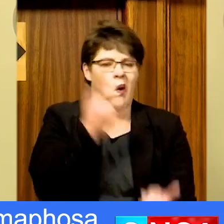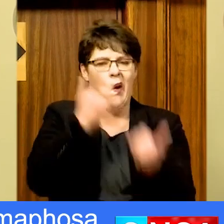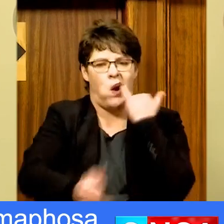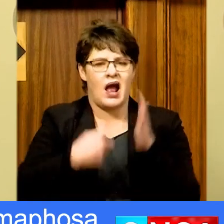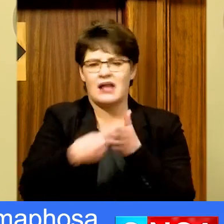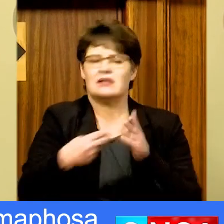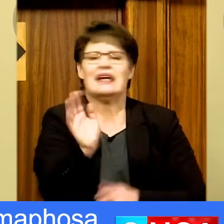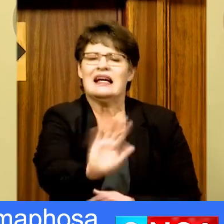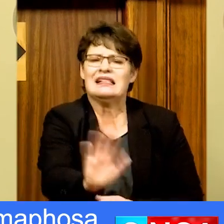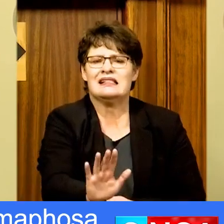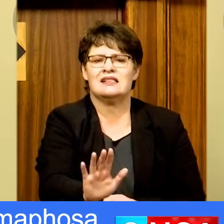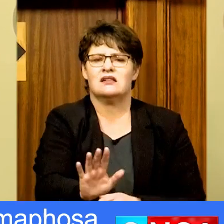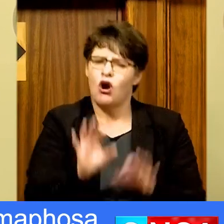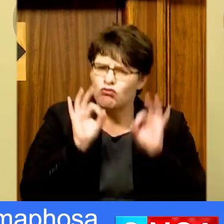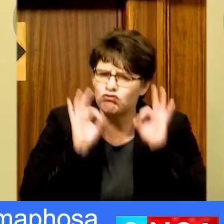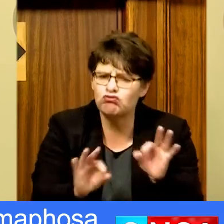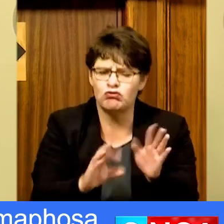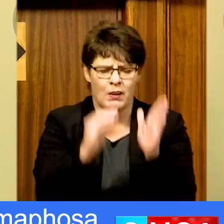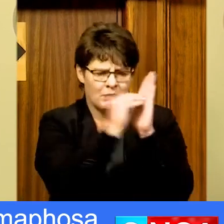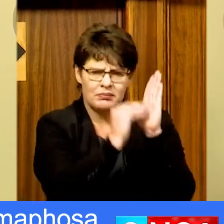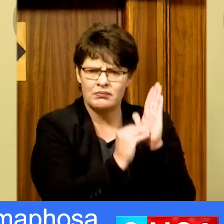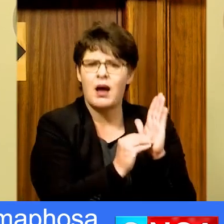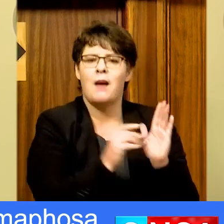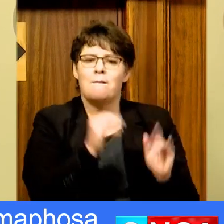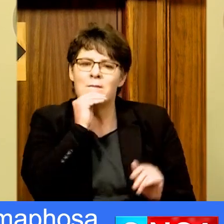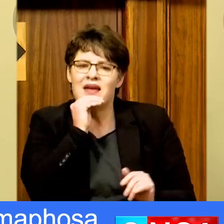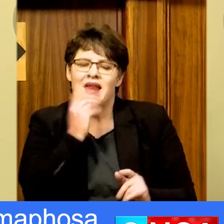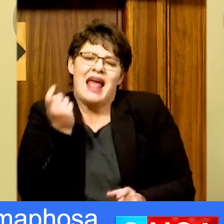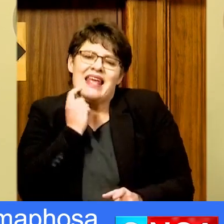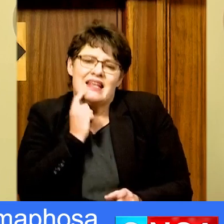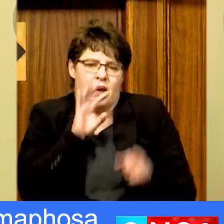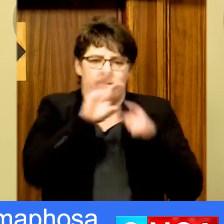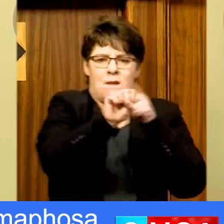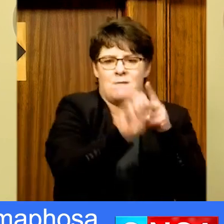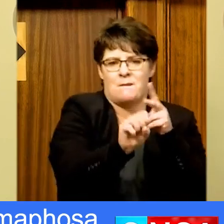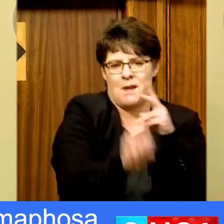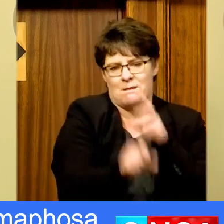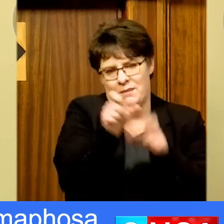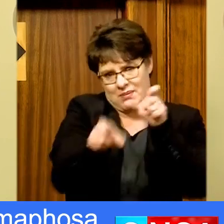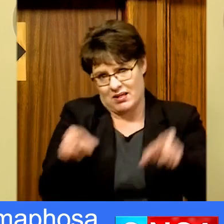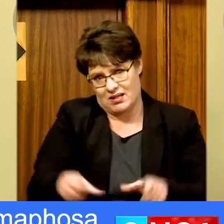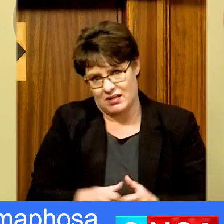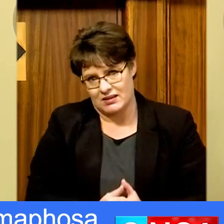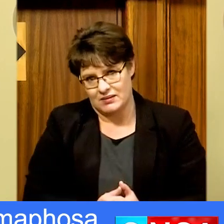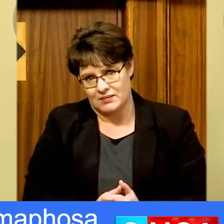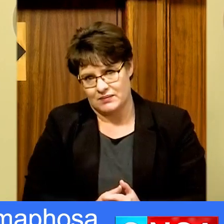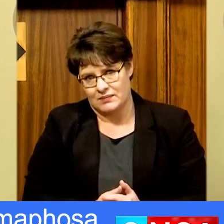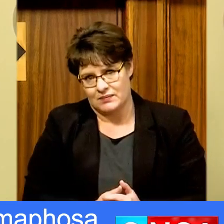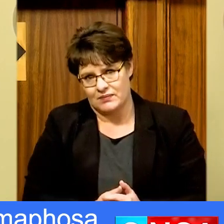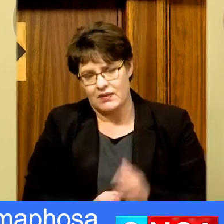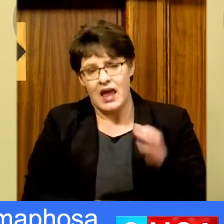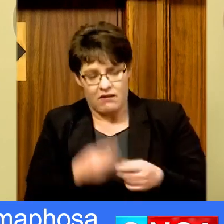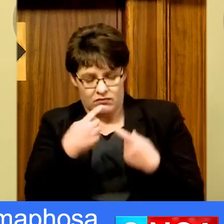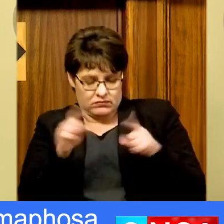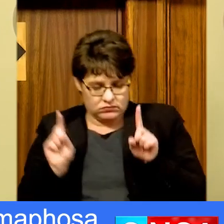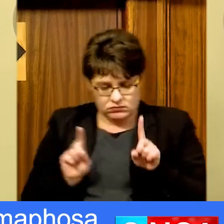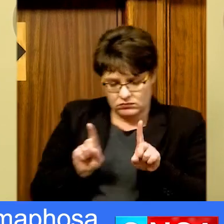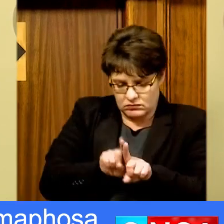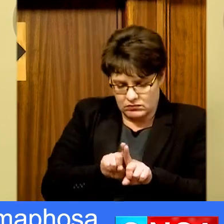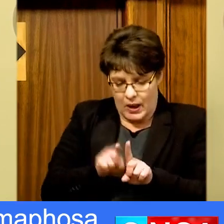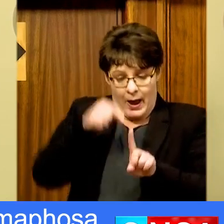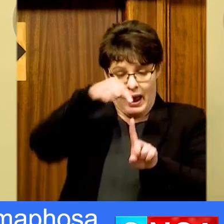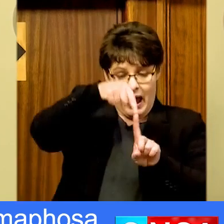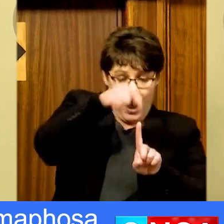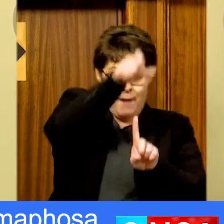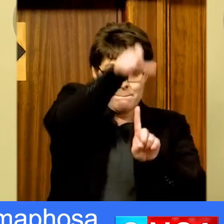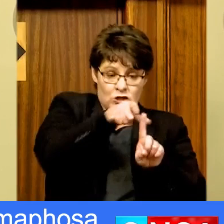task of our healthcare workers a lot easier. If you have been in close contact with anyone who has tested